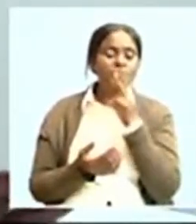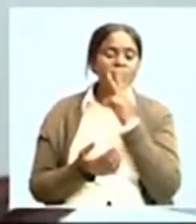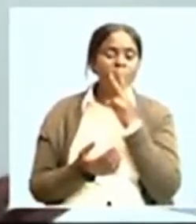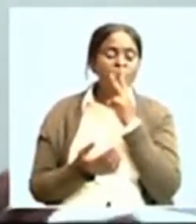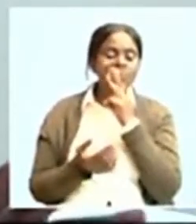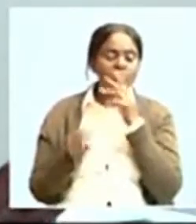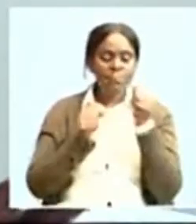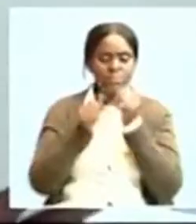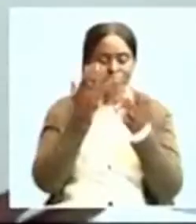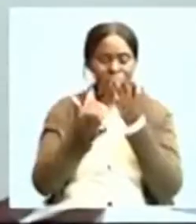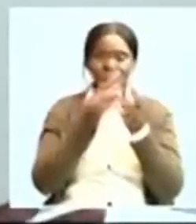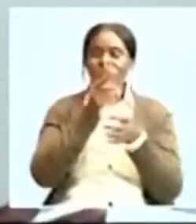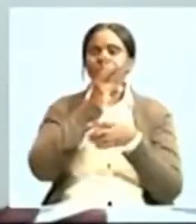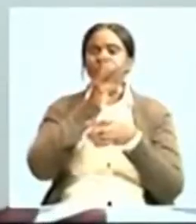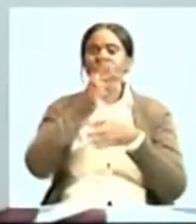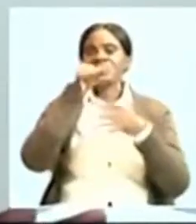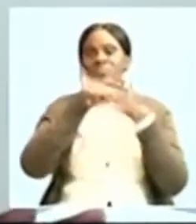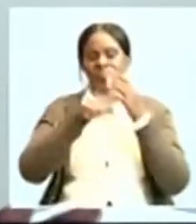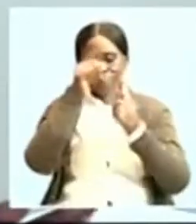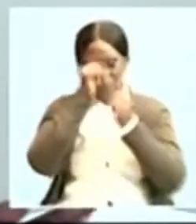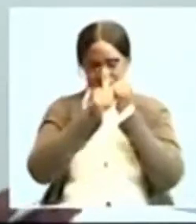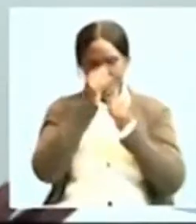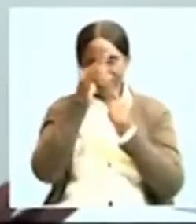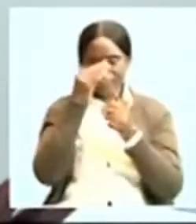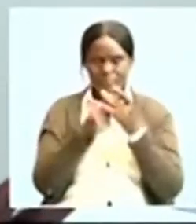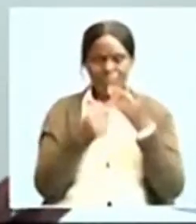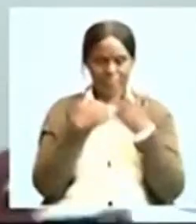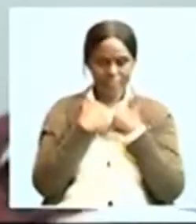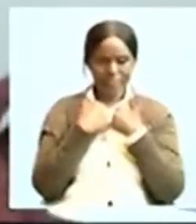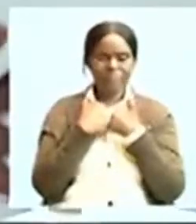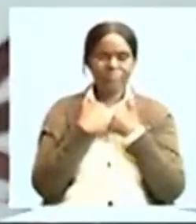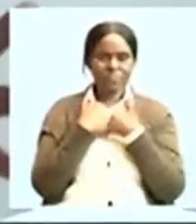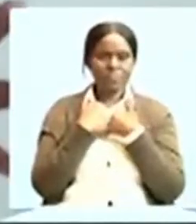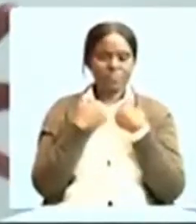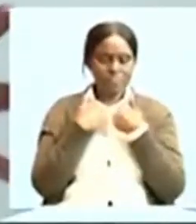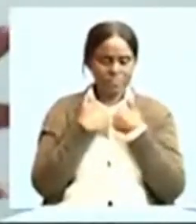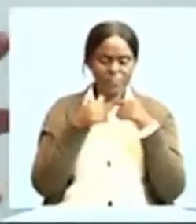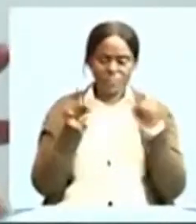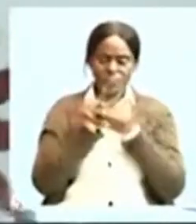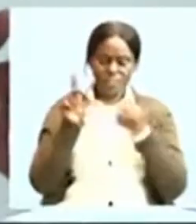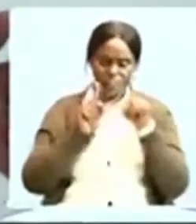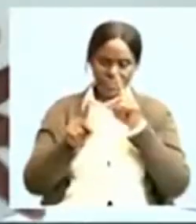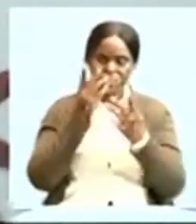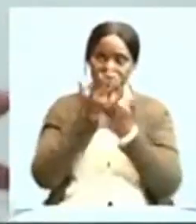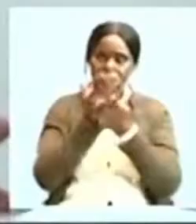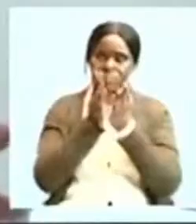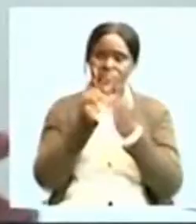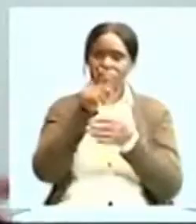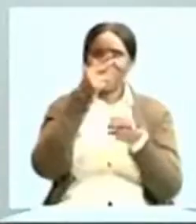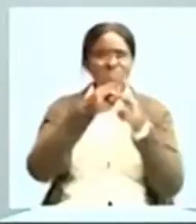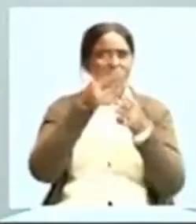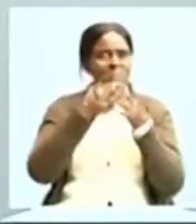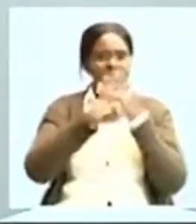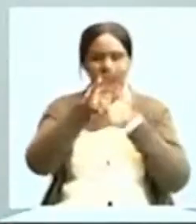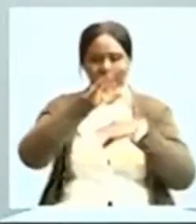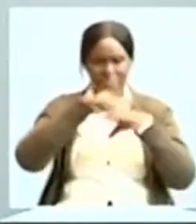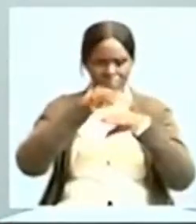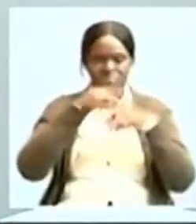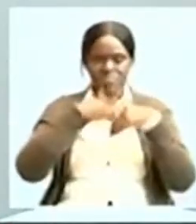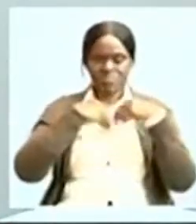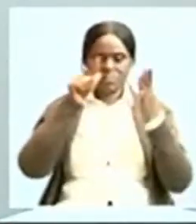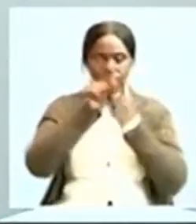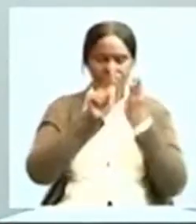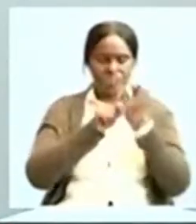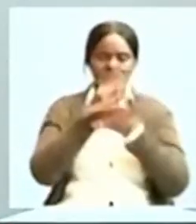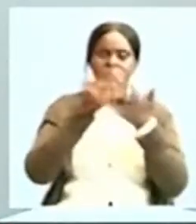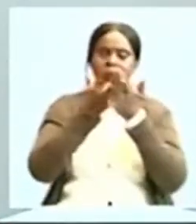reticulation system, maybe boreholes, because there's the citizen bidders, I don't know you call them, there is a law somewhere